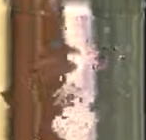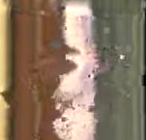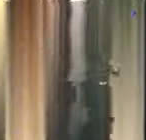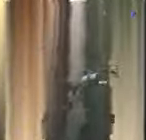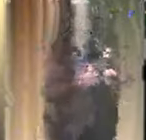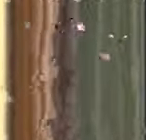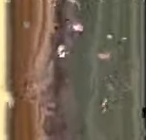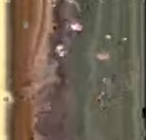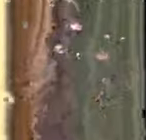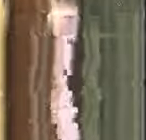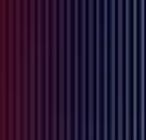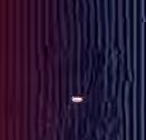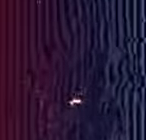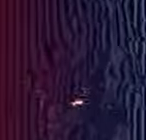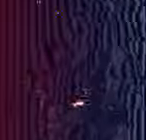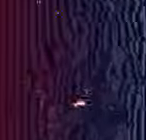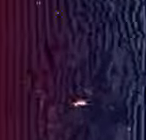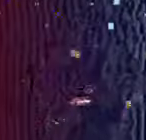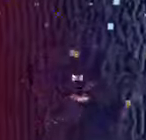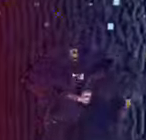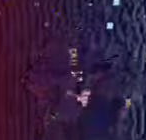that?